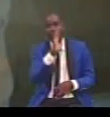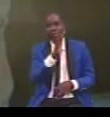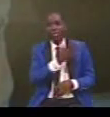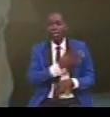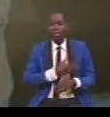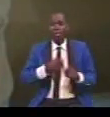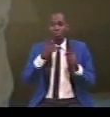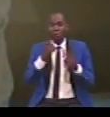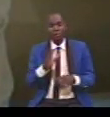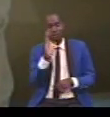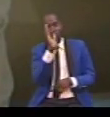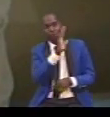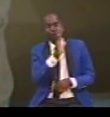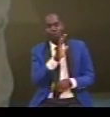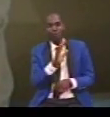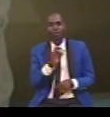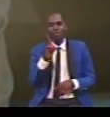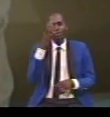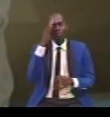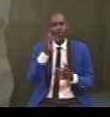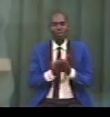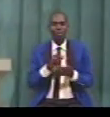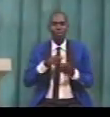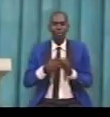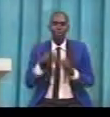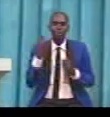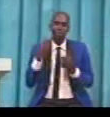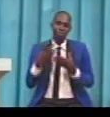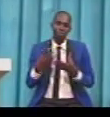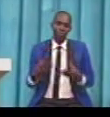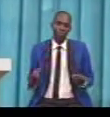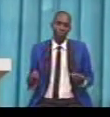Immediately he waved, he knew the problem was solved.